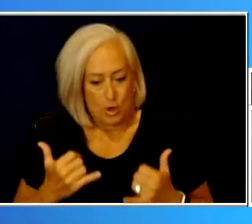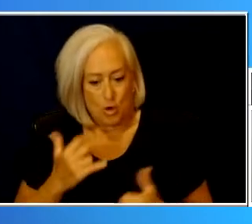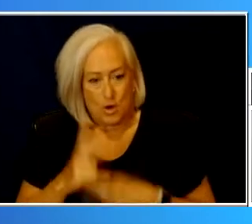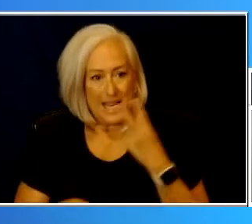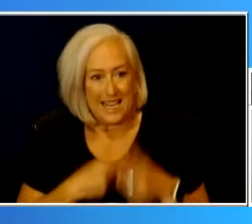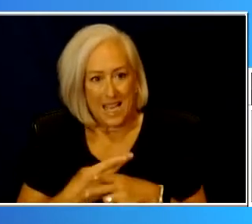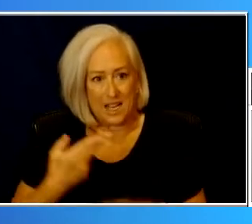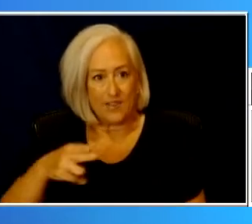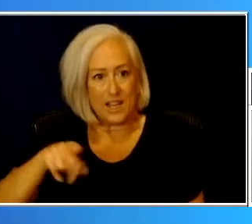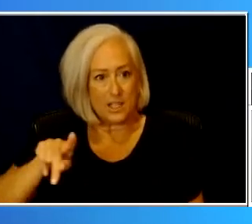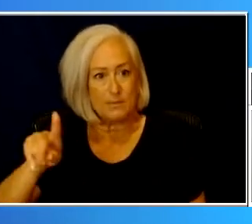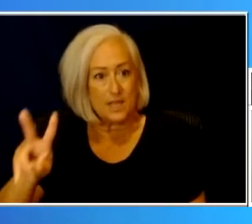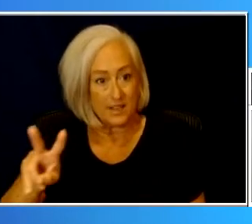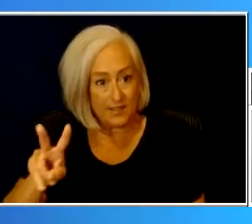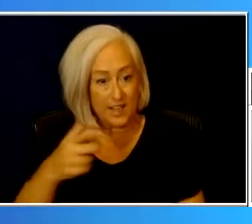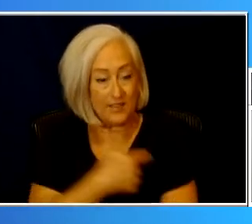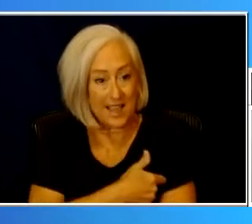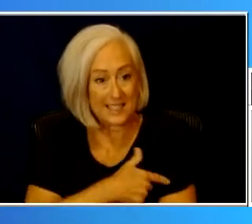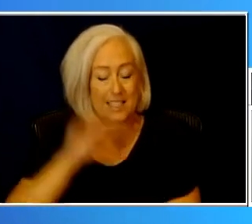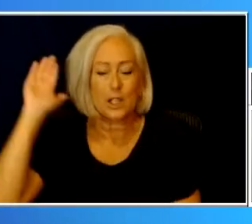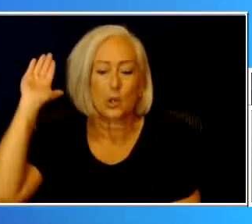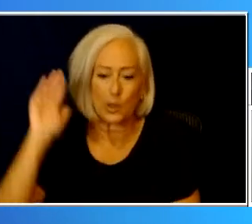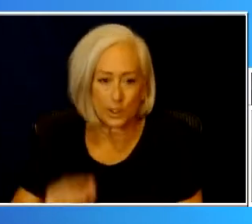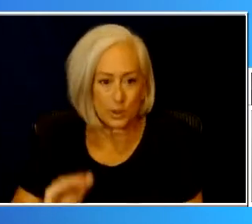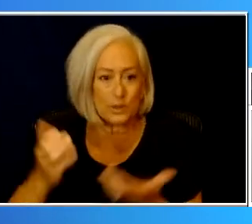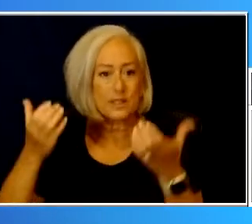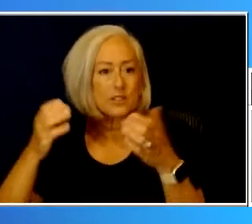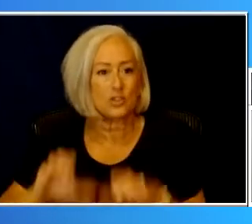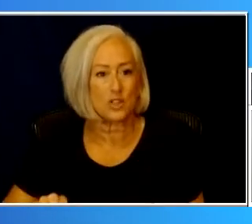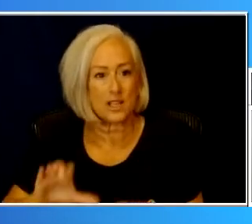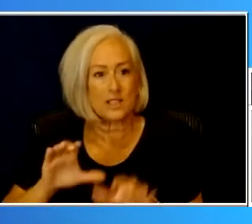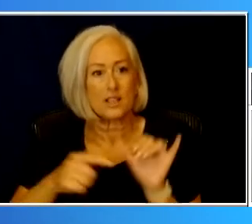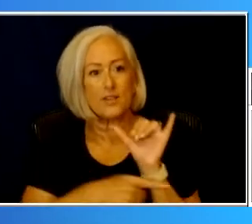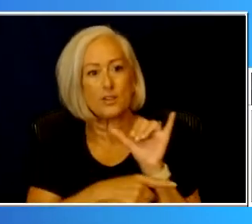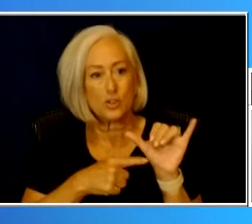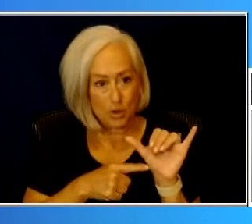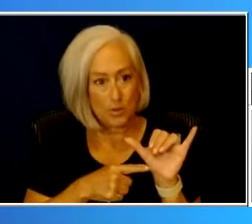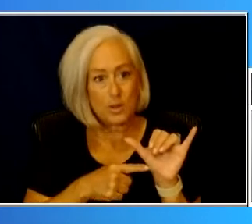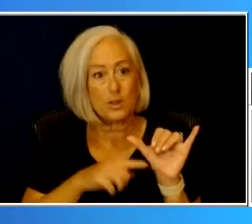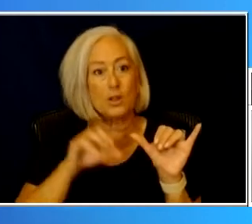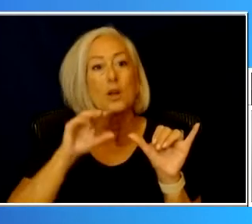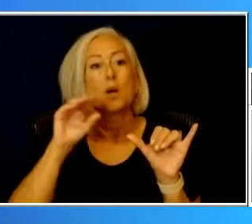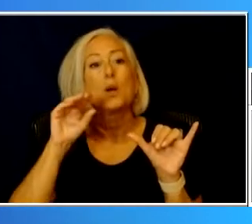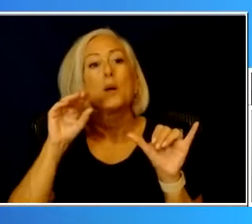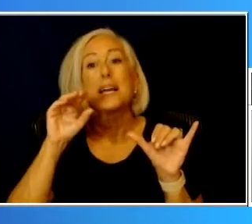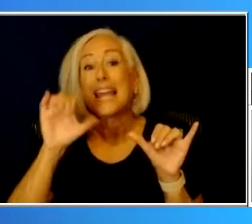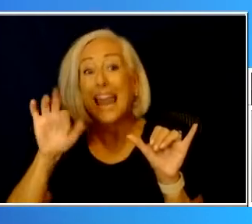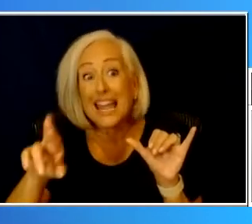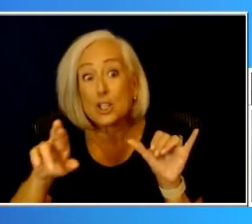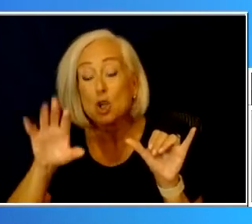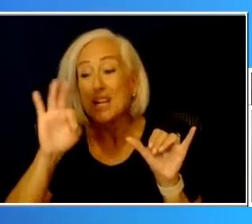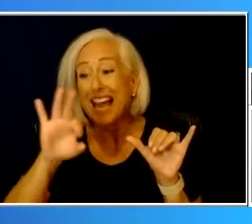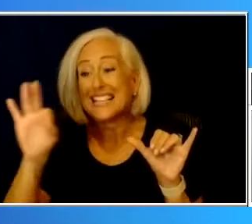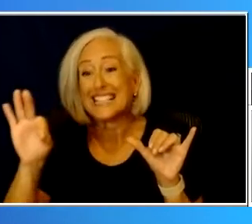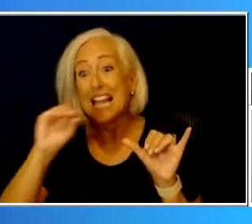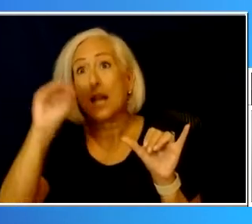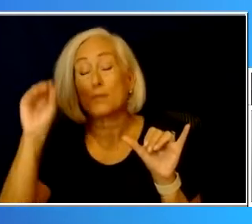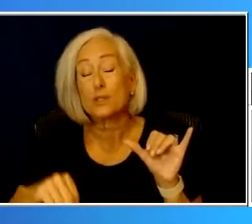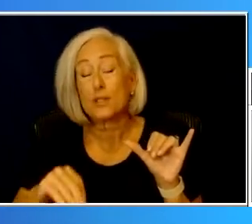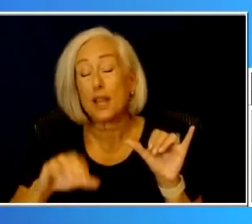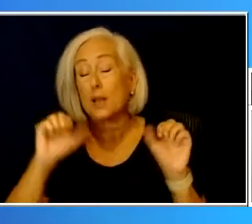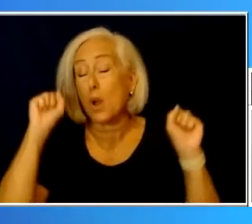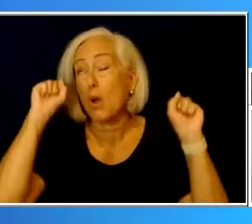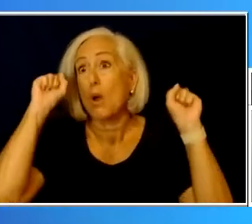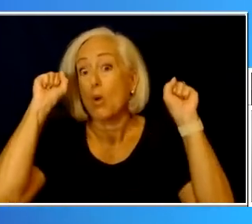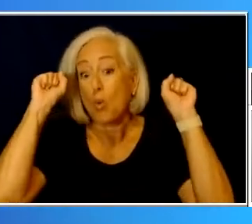decreases the likelihood of getting cervical cancer by 99%, which is unbelievable. I wish we had something